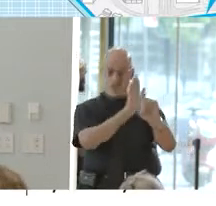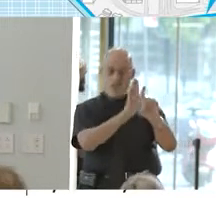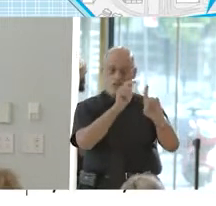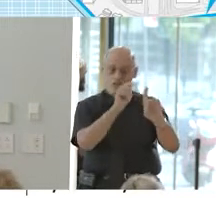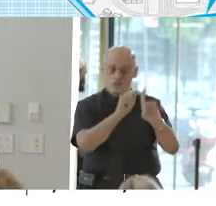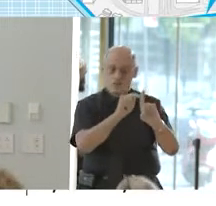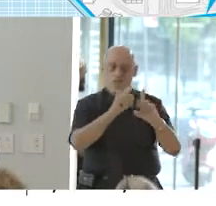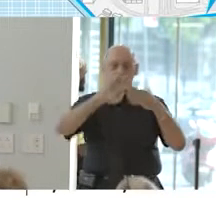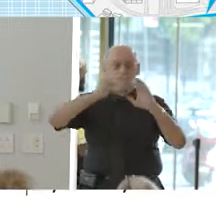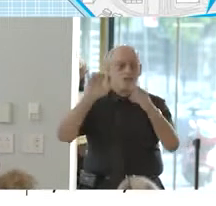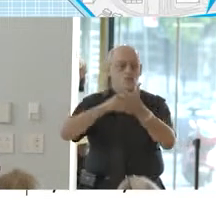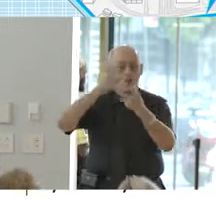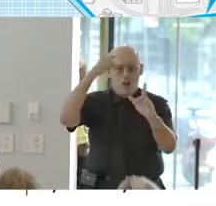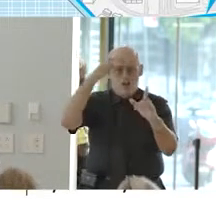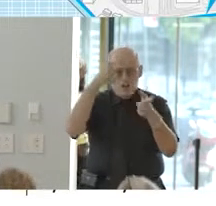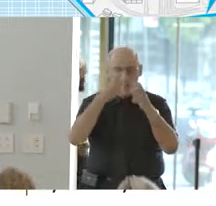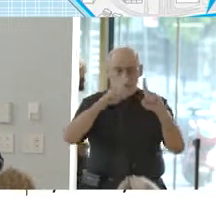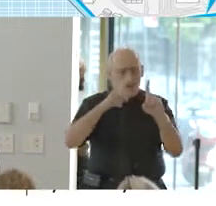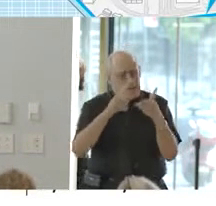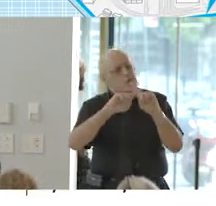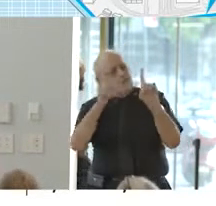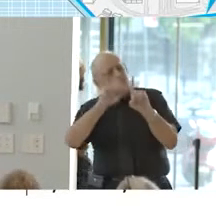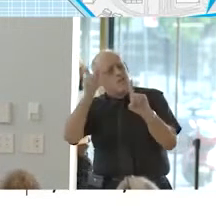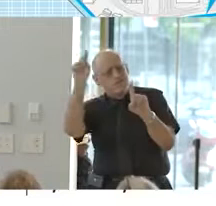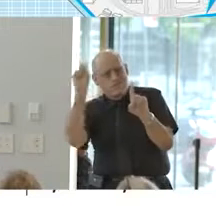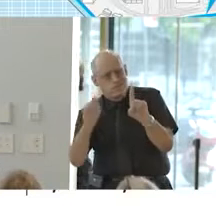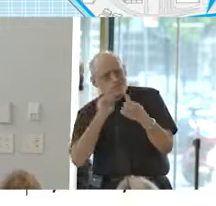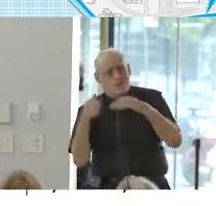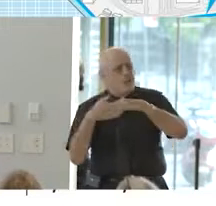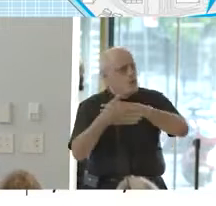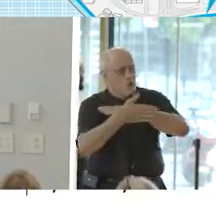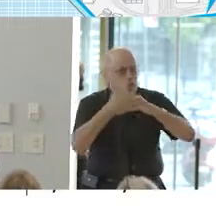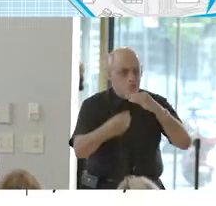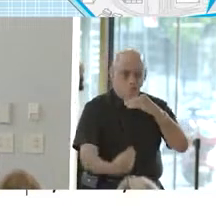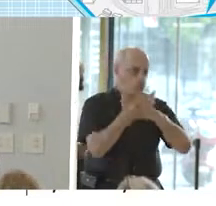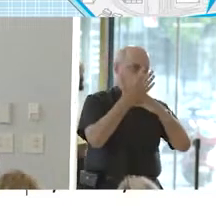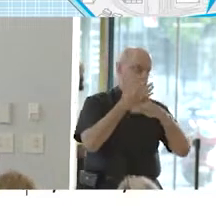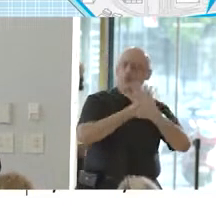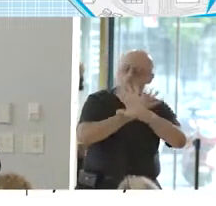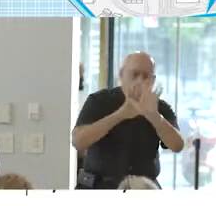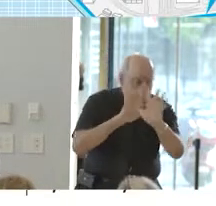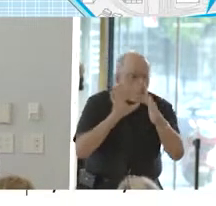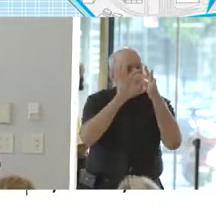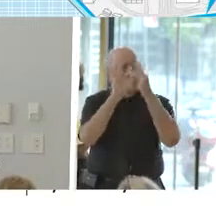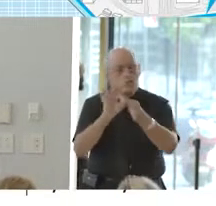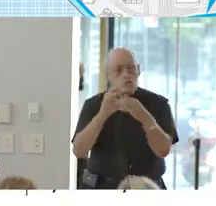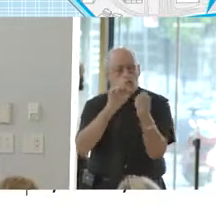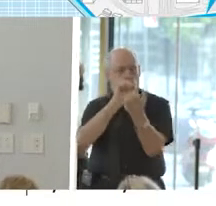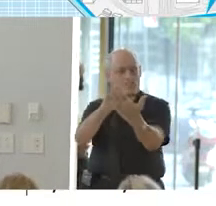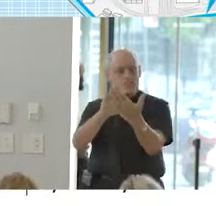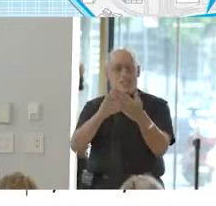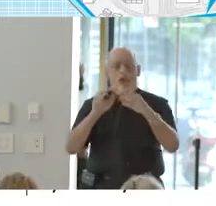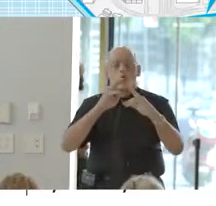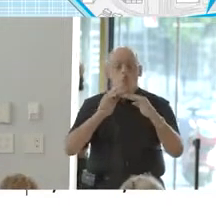the City of New York. It's a little bit different than the others. It's not a coastal surge project. It is meant to address only